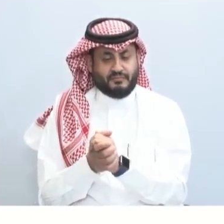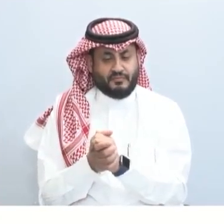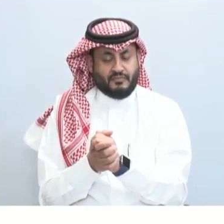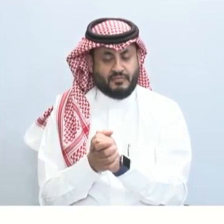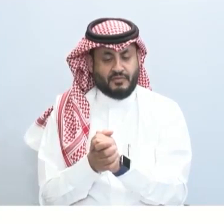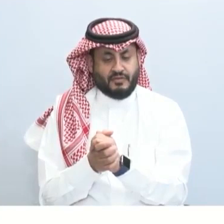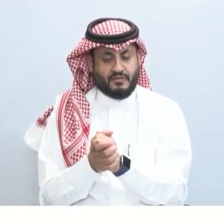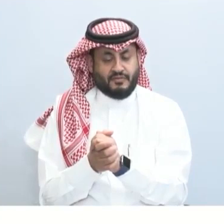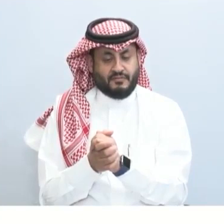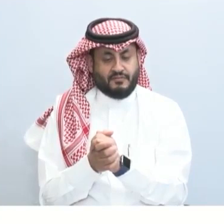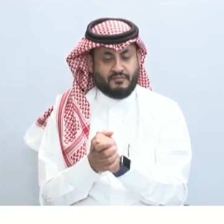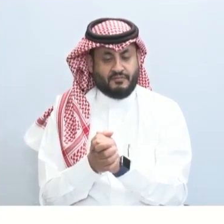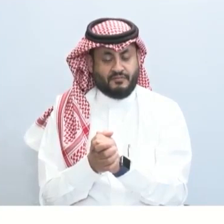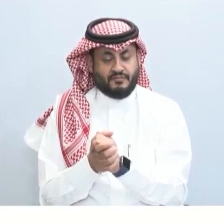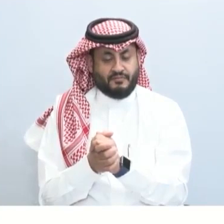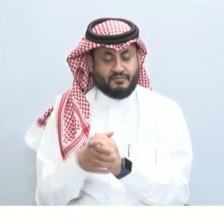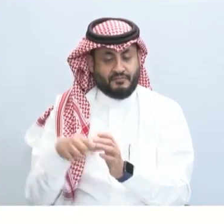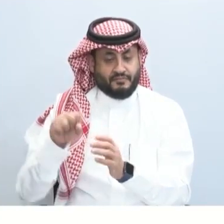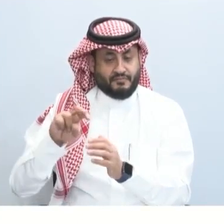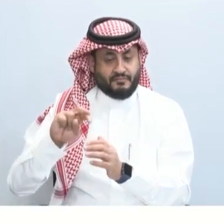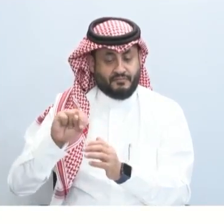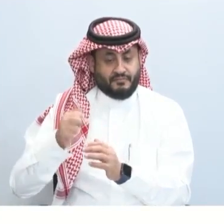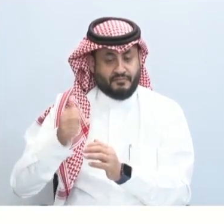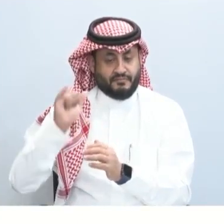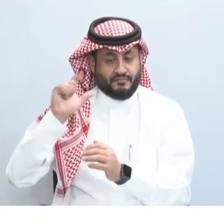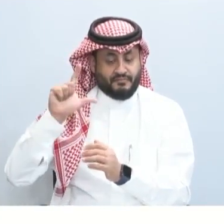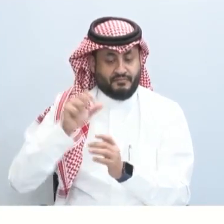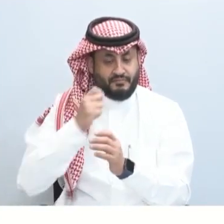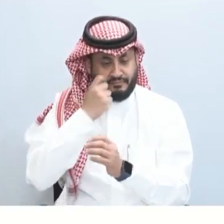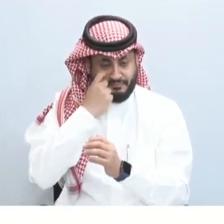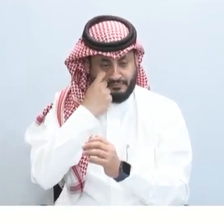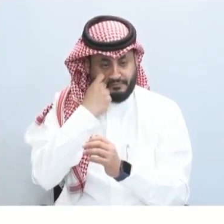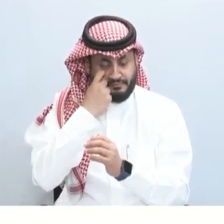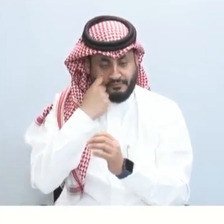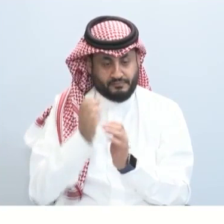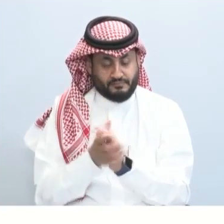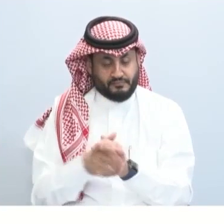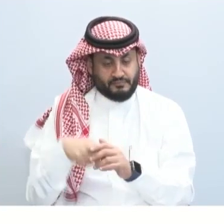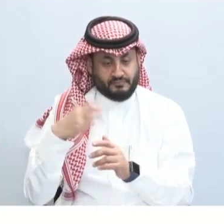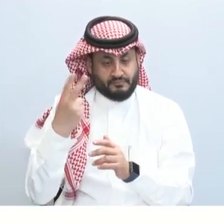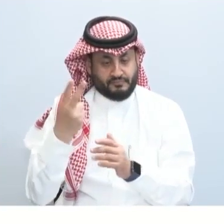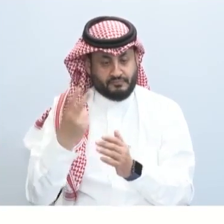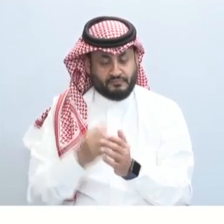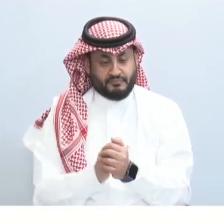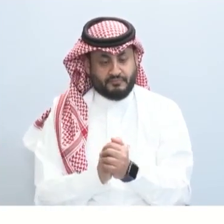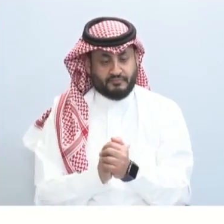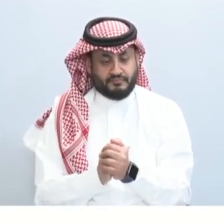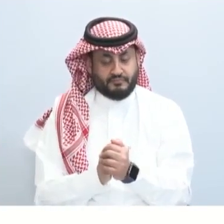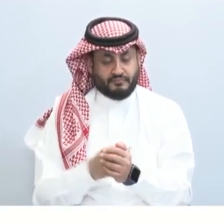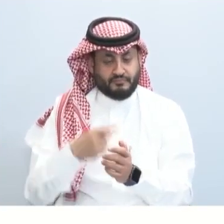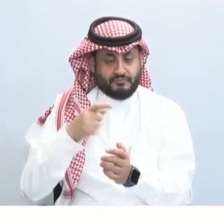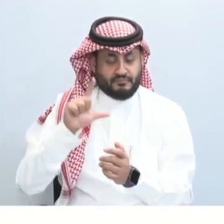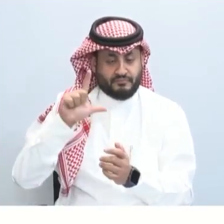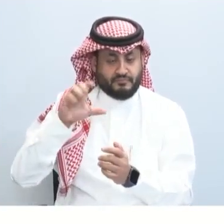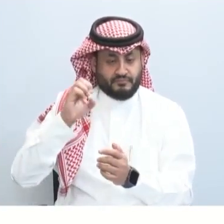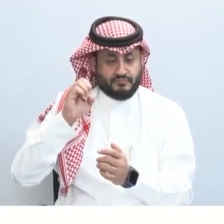which is a snail. Snail. Now, let's listen to the second word. The second